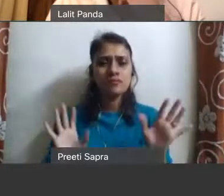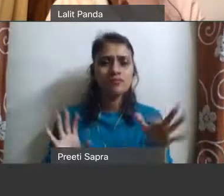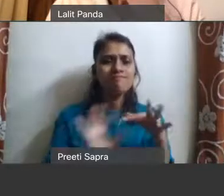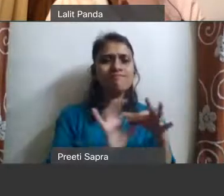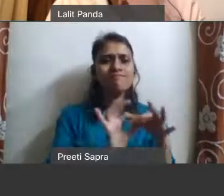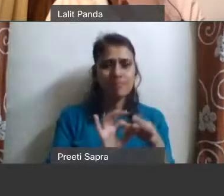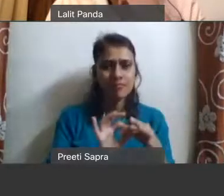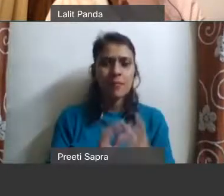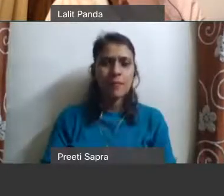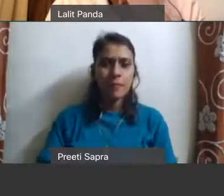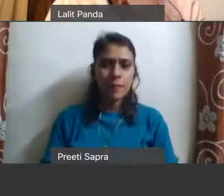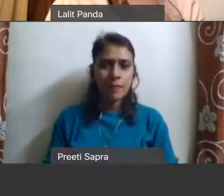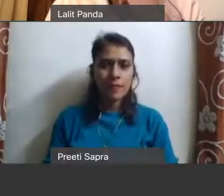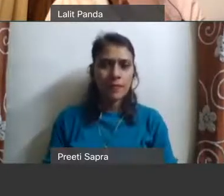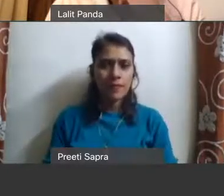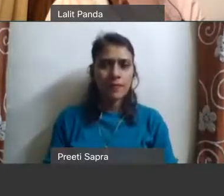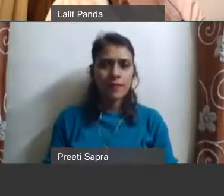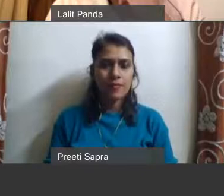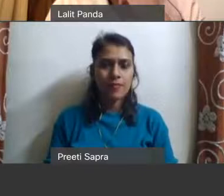that